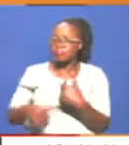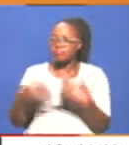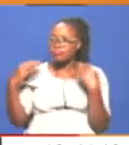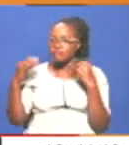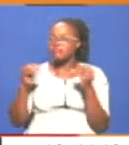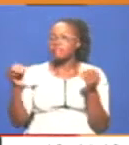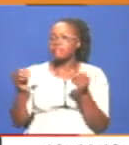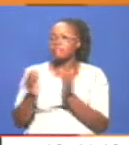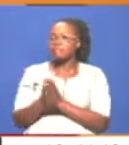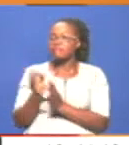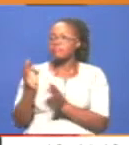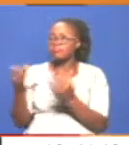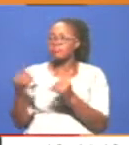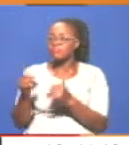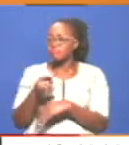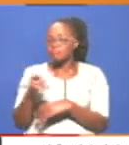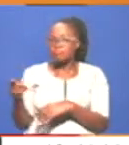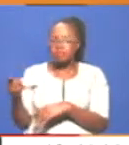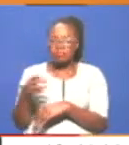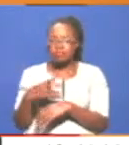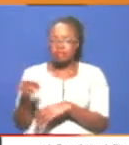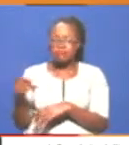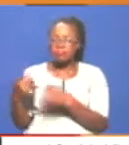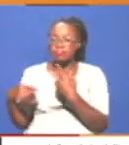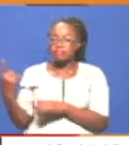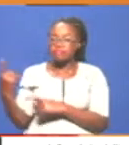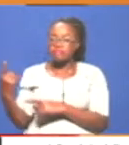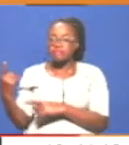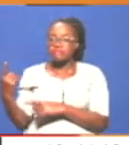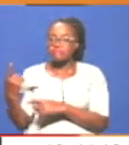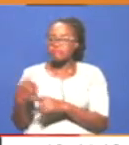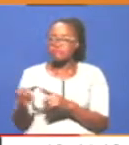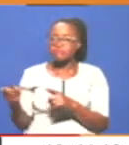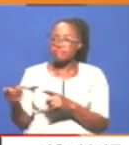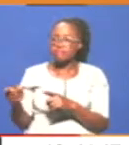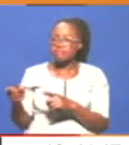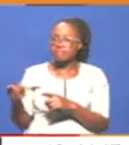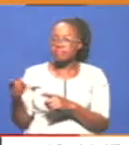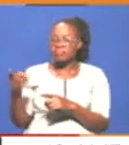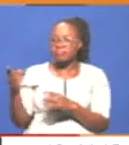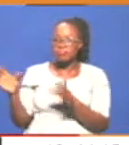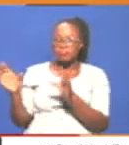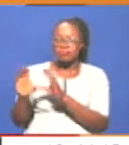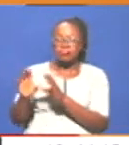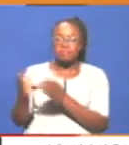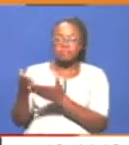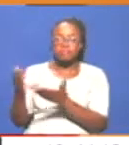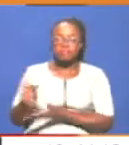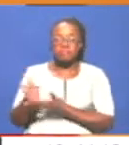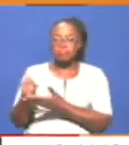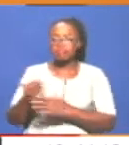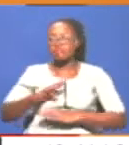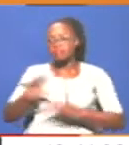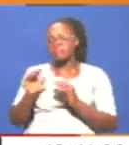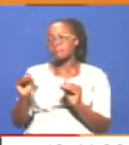you and me, if I'm playing you and you beat me, but you know that maybe you had a coach helping you there, there's no, that satisfaction is not